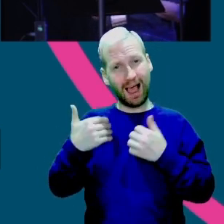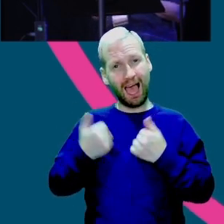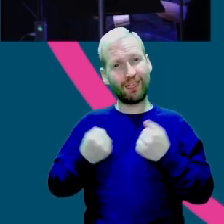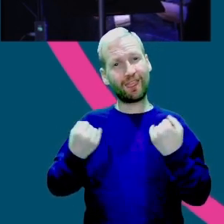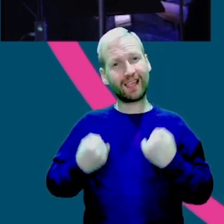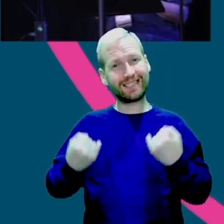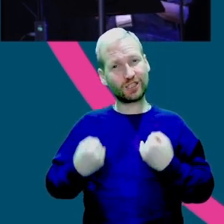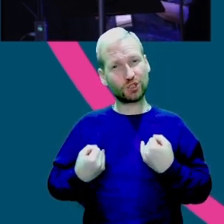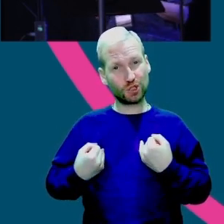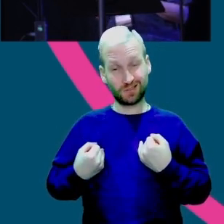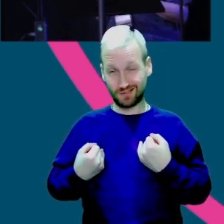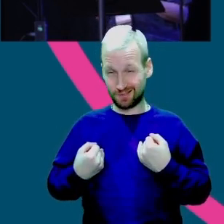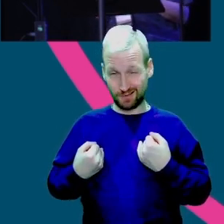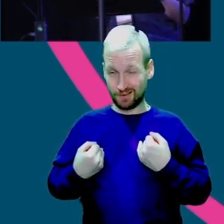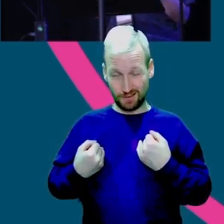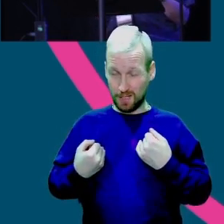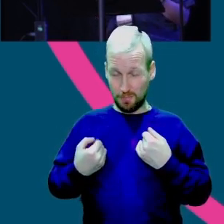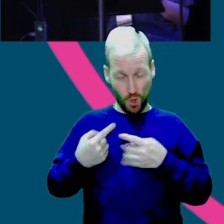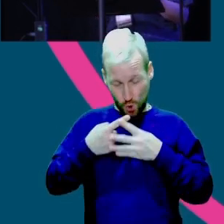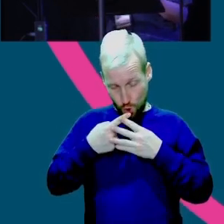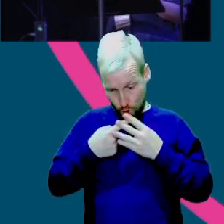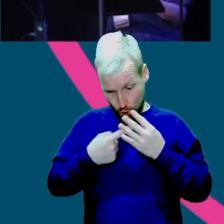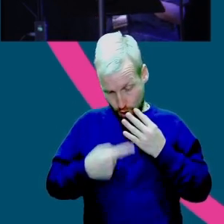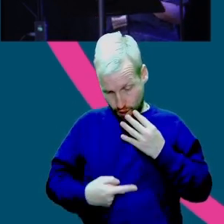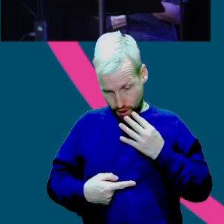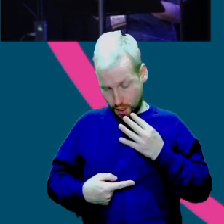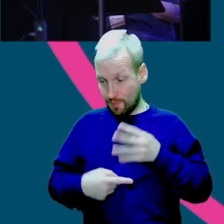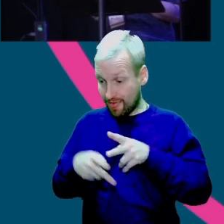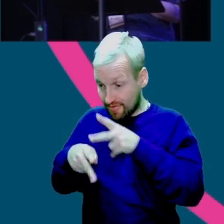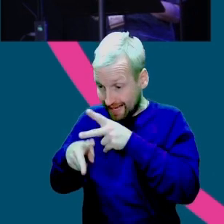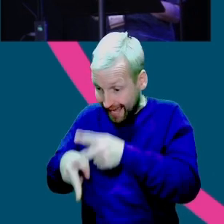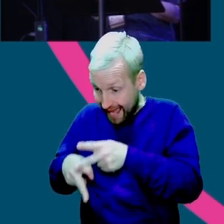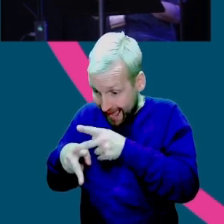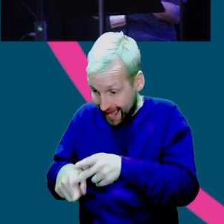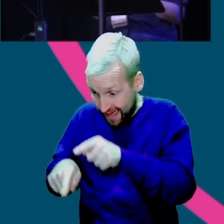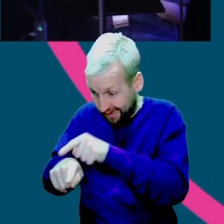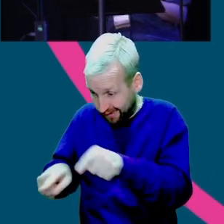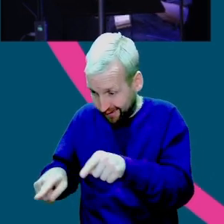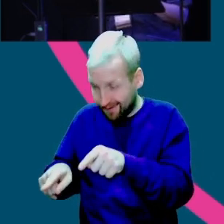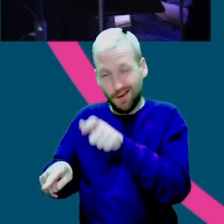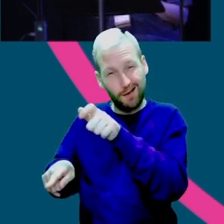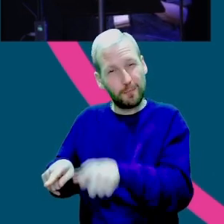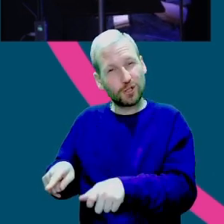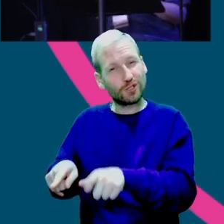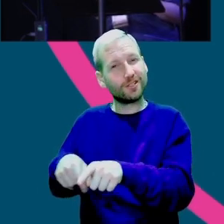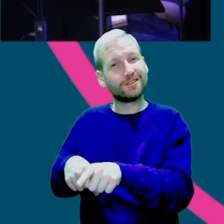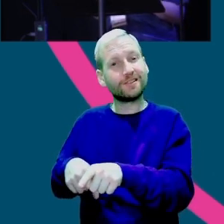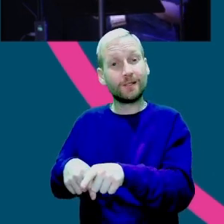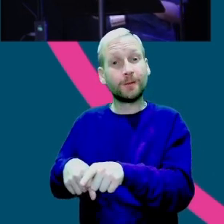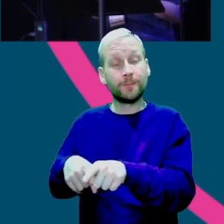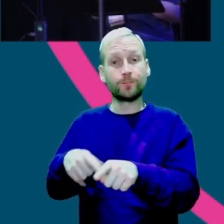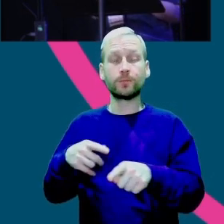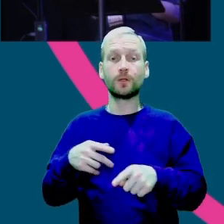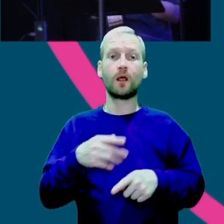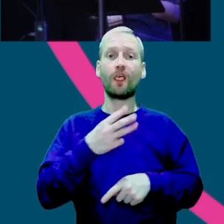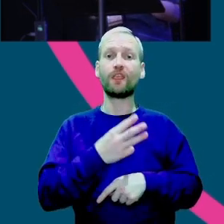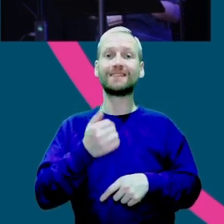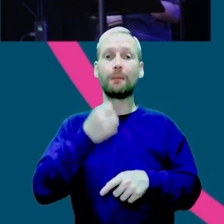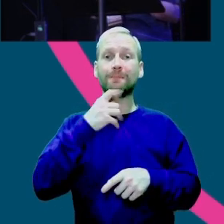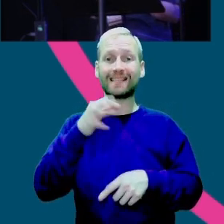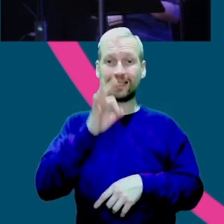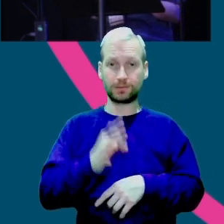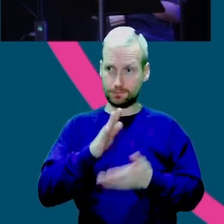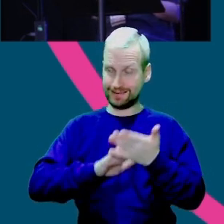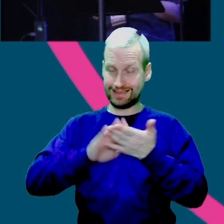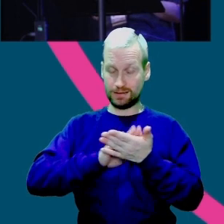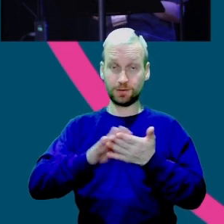conditions. These are all along the side of dealing with their carer role. Only 38% of carers in the area felt